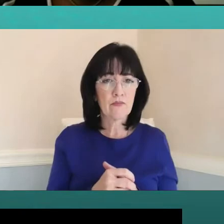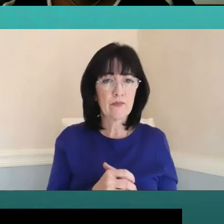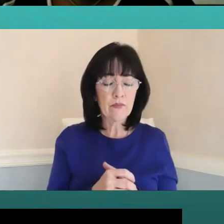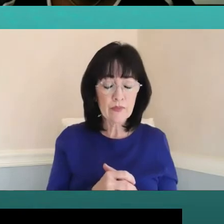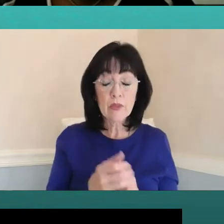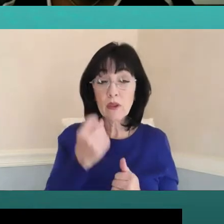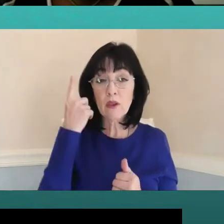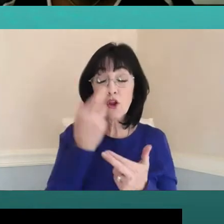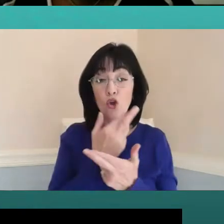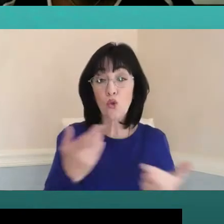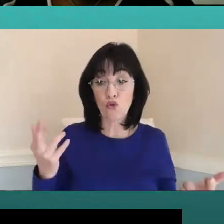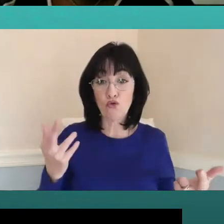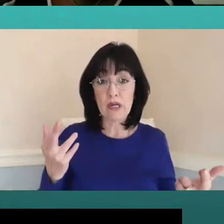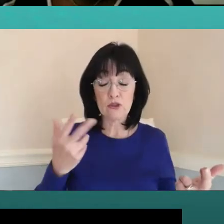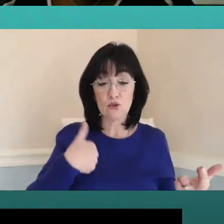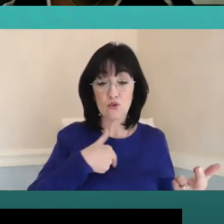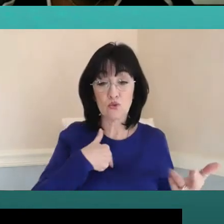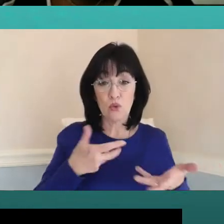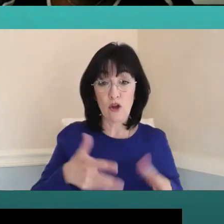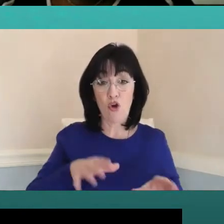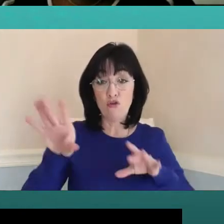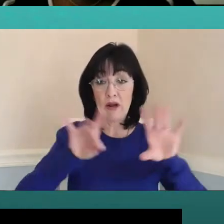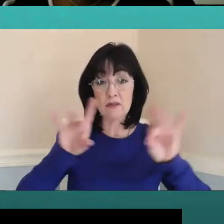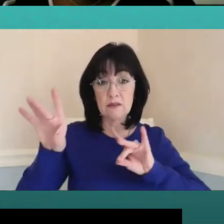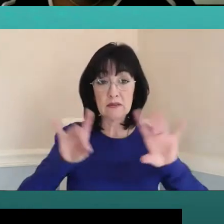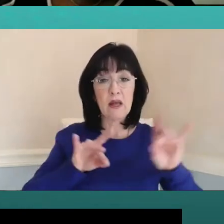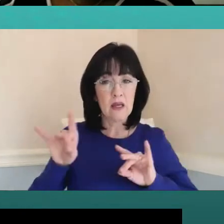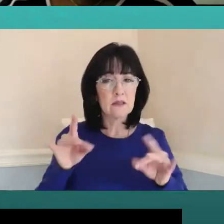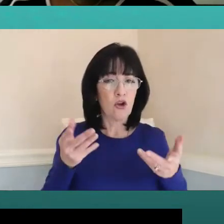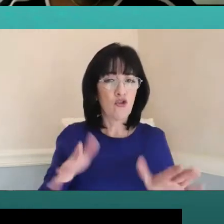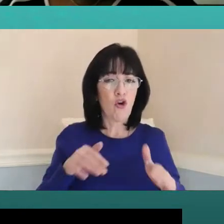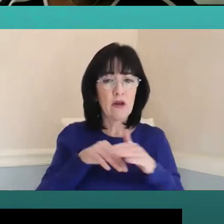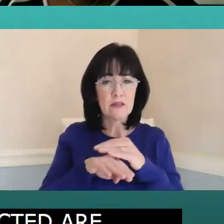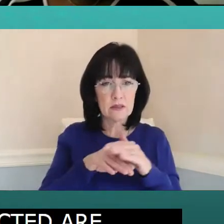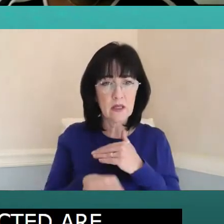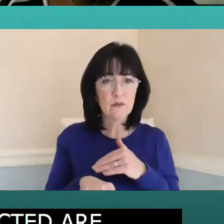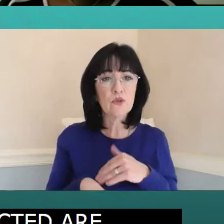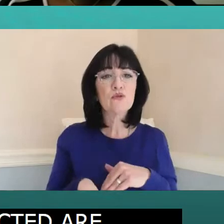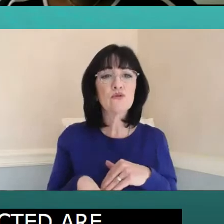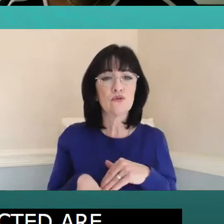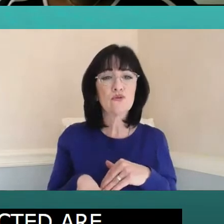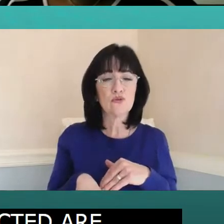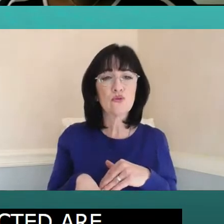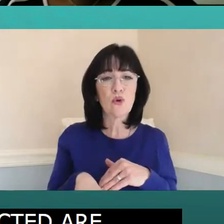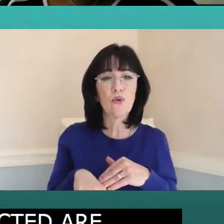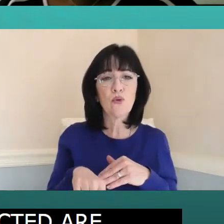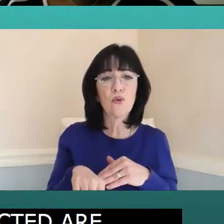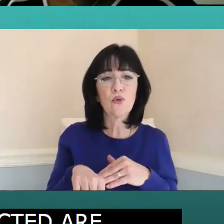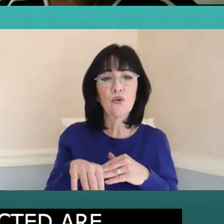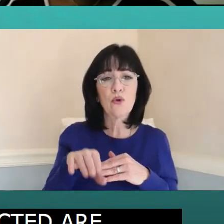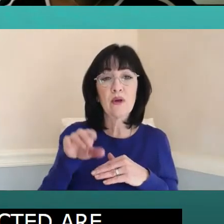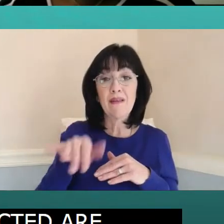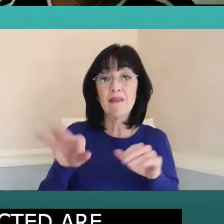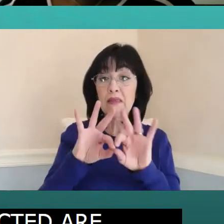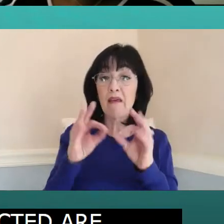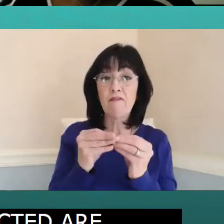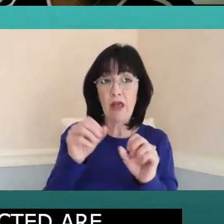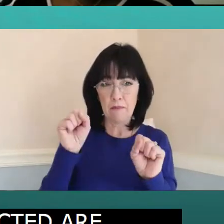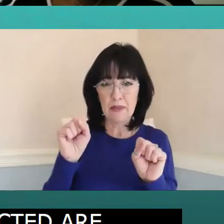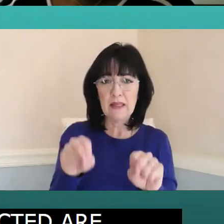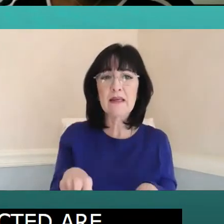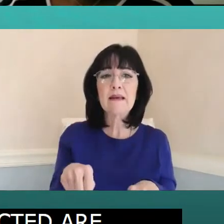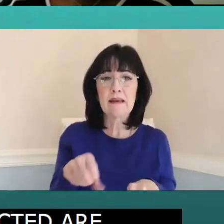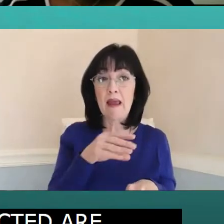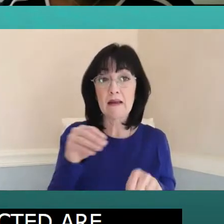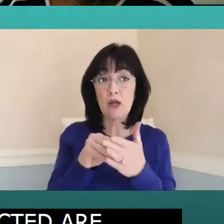resources that we have selected are accessible. And so Sora, for example, the family is able and the student is even